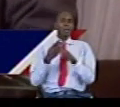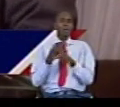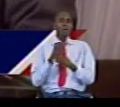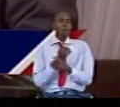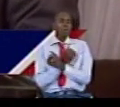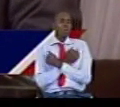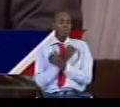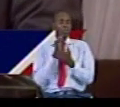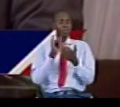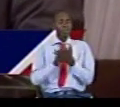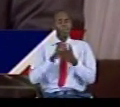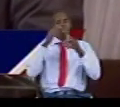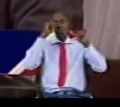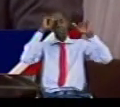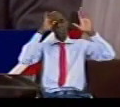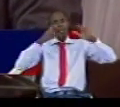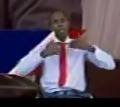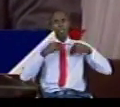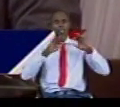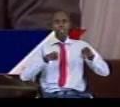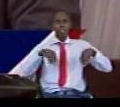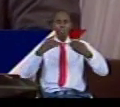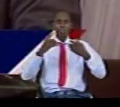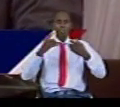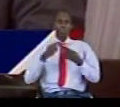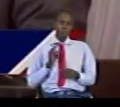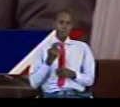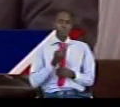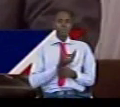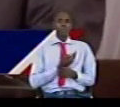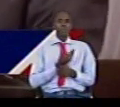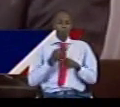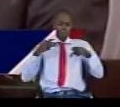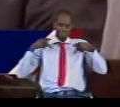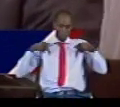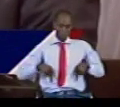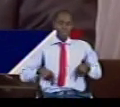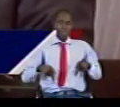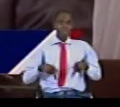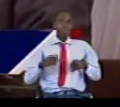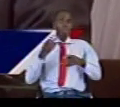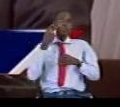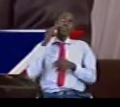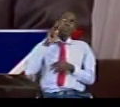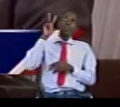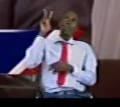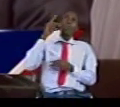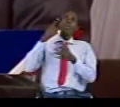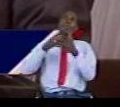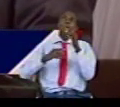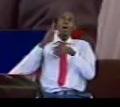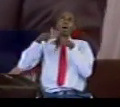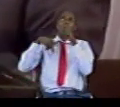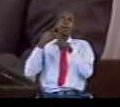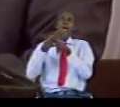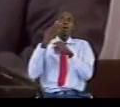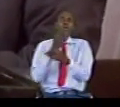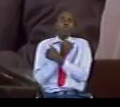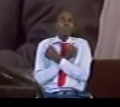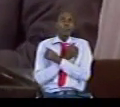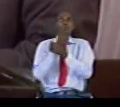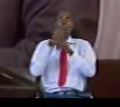has bestowed upon us. Personal, behold, what manner of love the Father